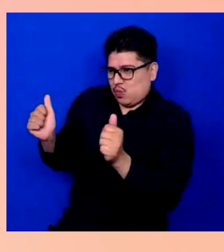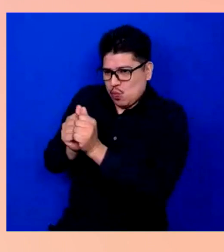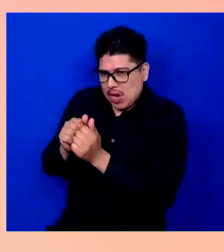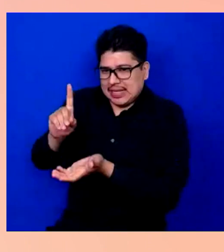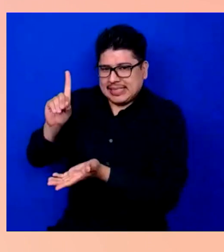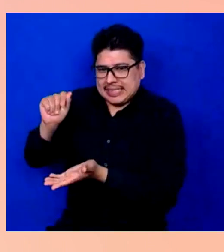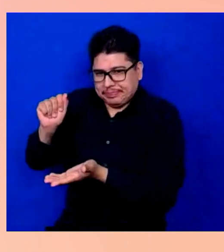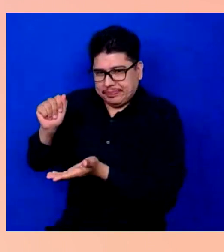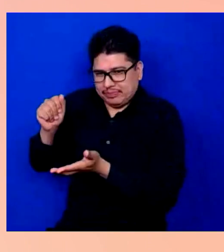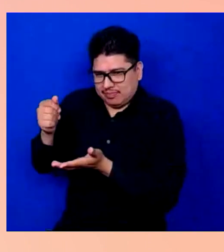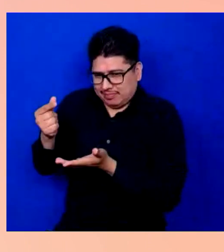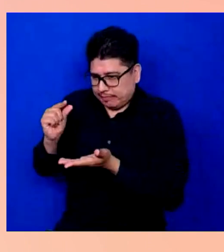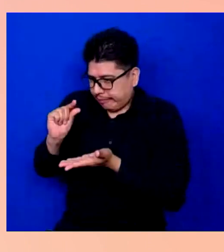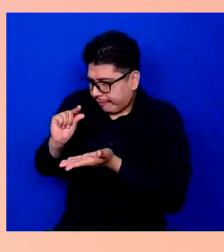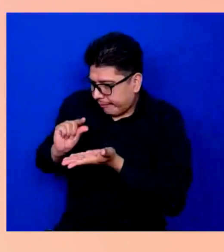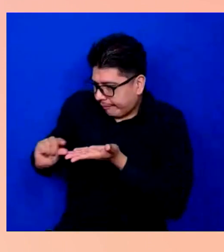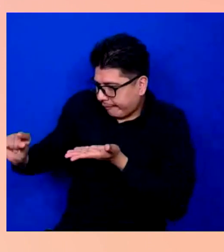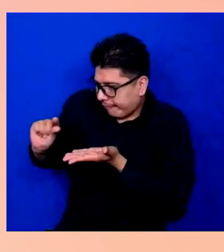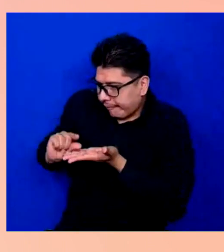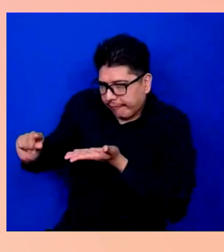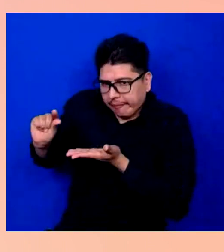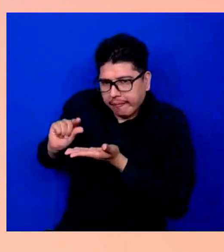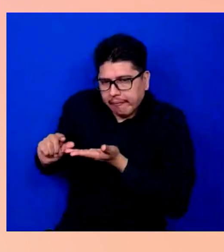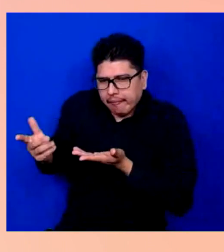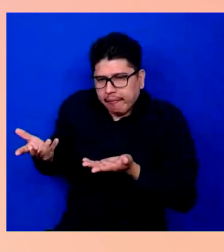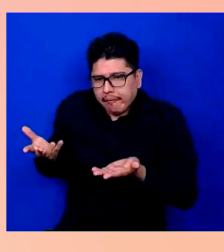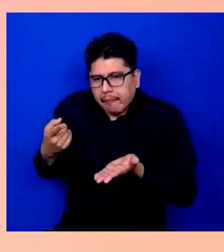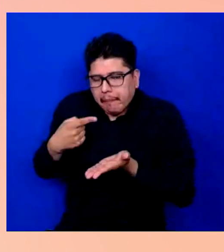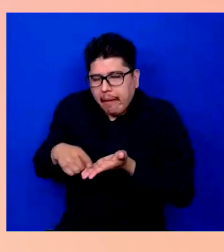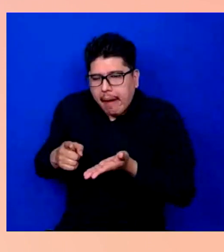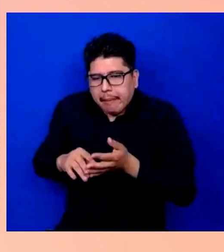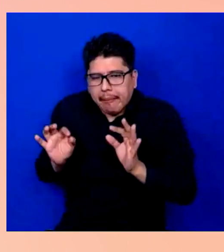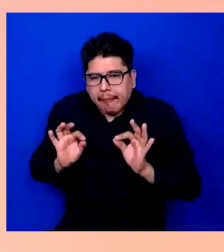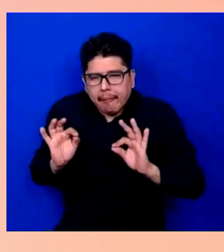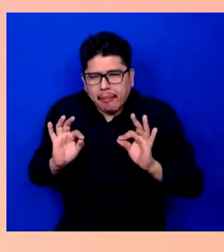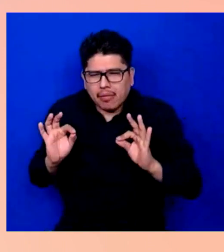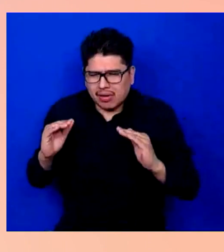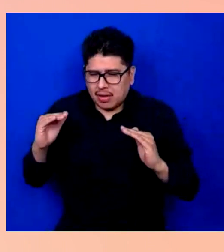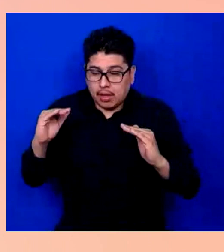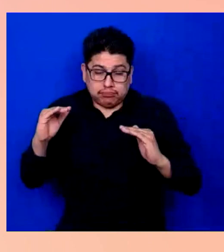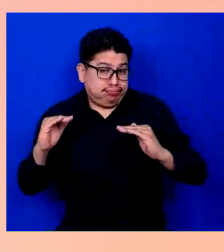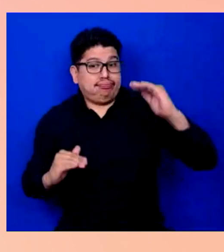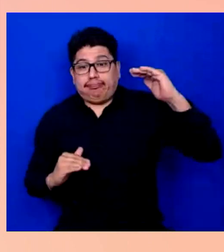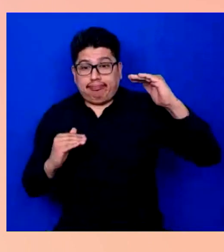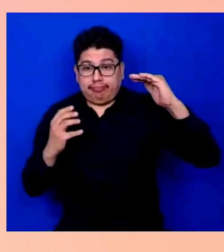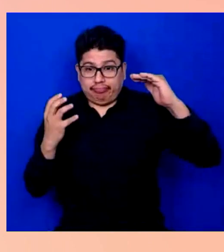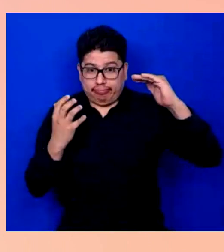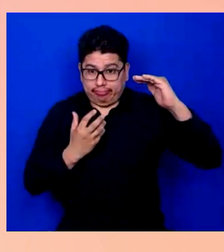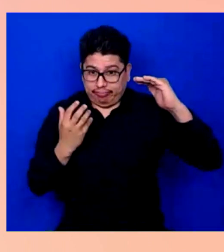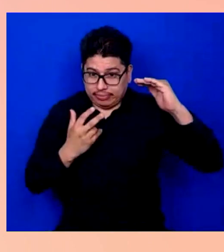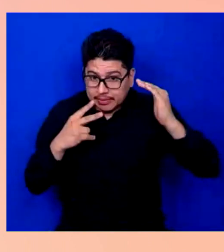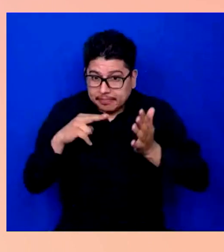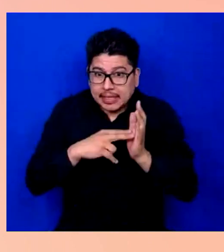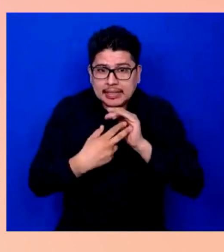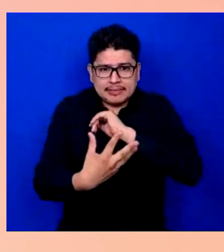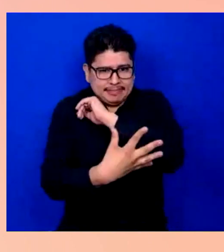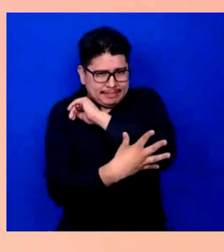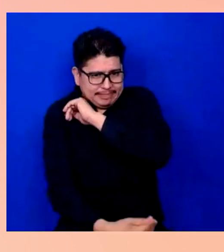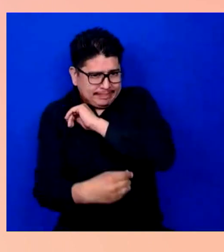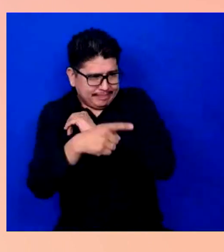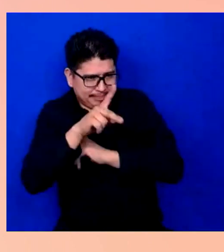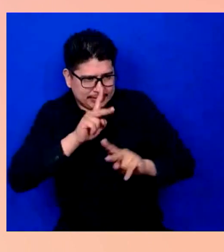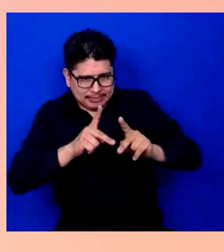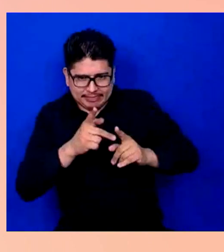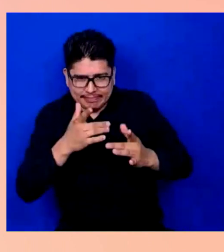dollar, and it is keeping our people in poverty. It is not giving